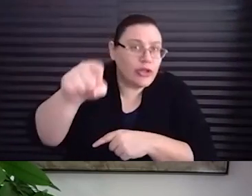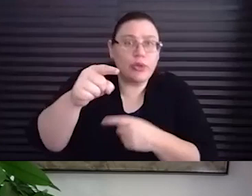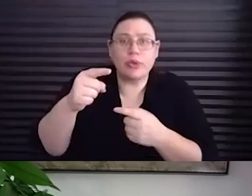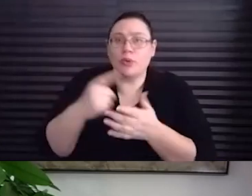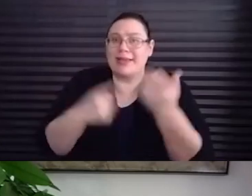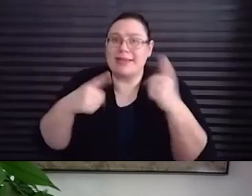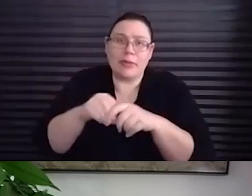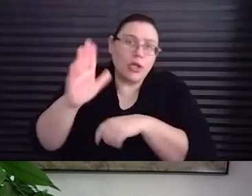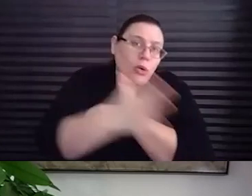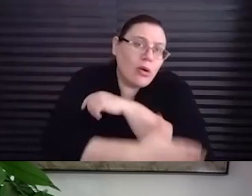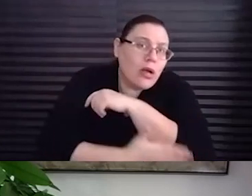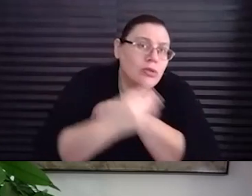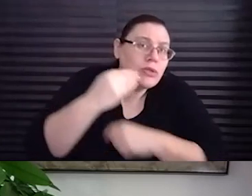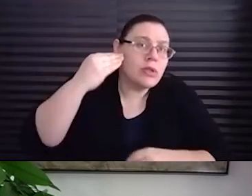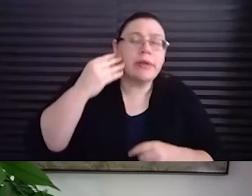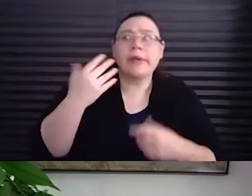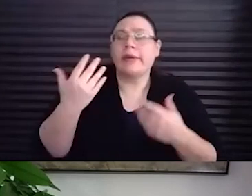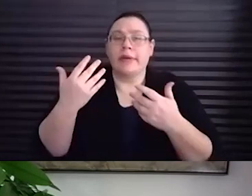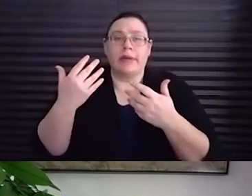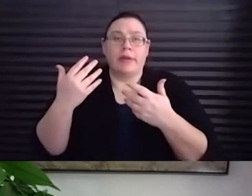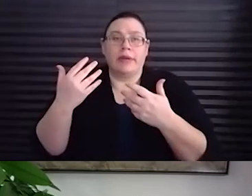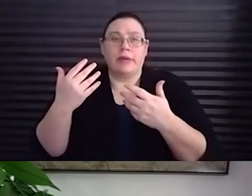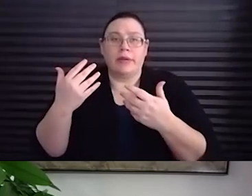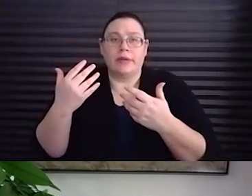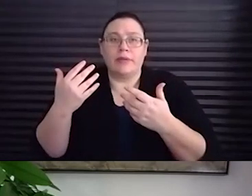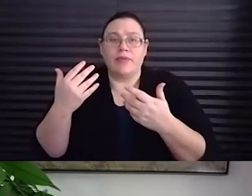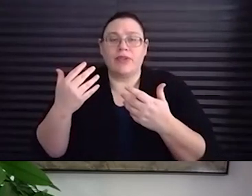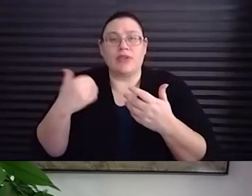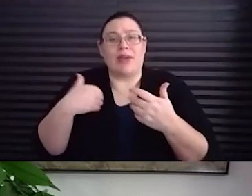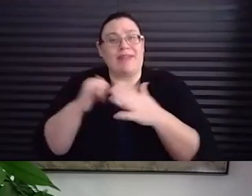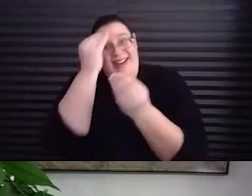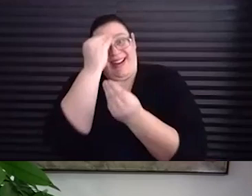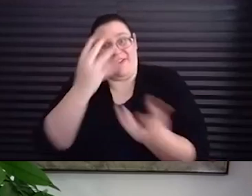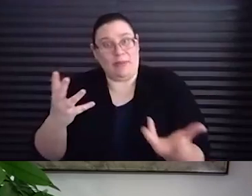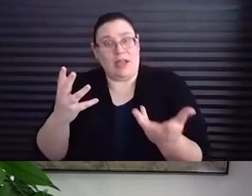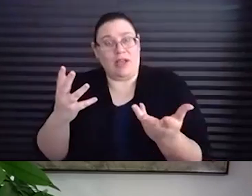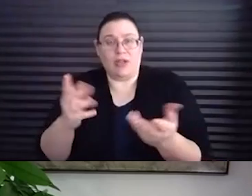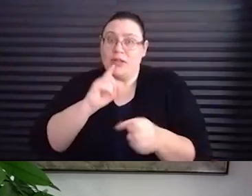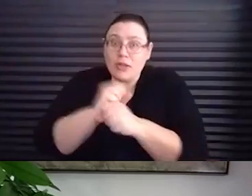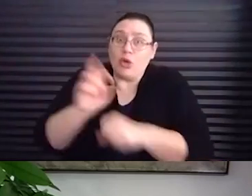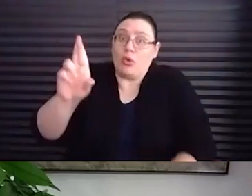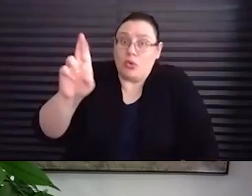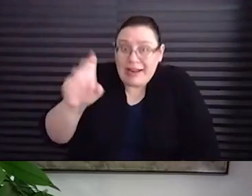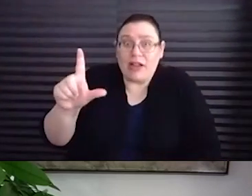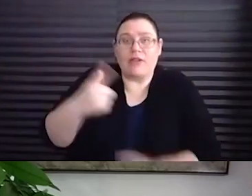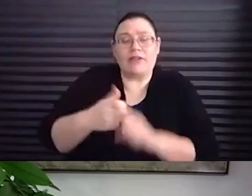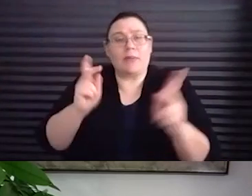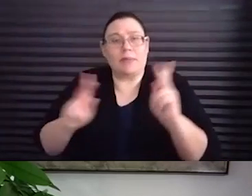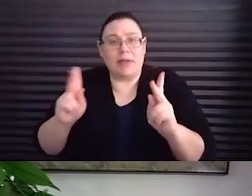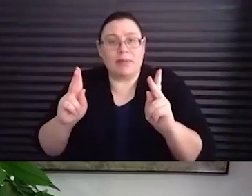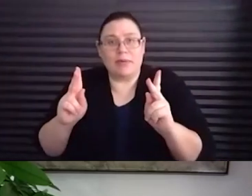your country, to have an information that is real from people, but everybody lives